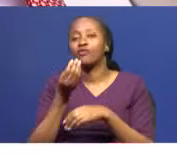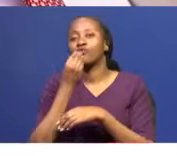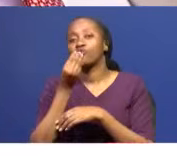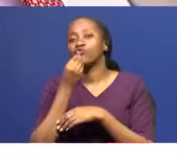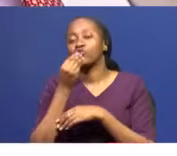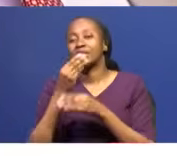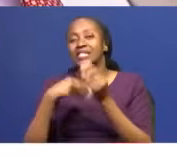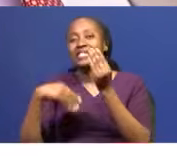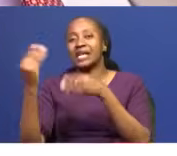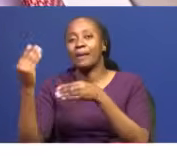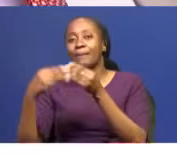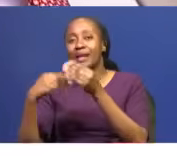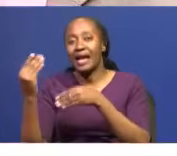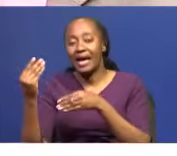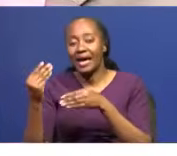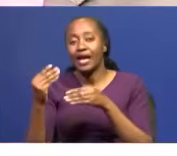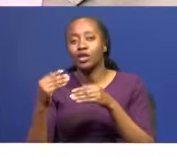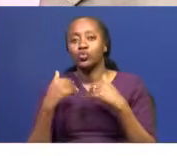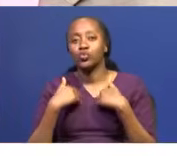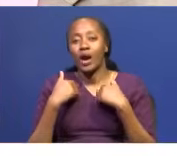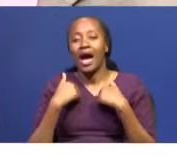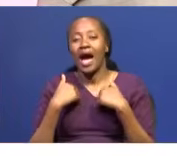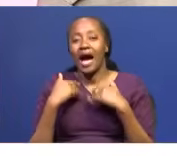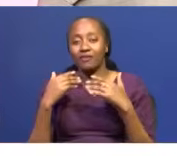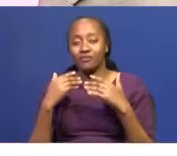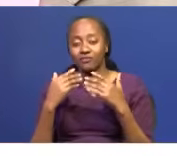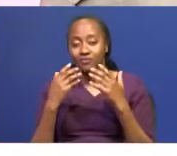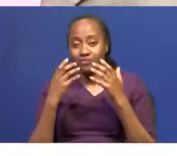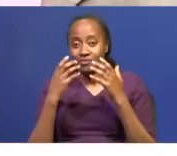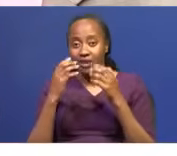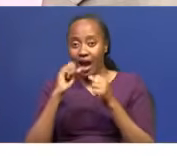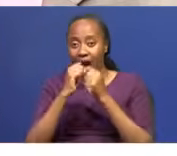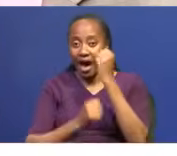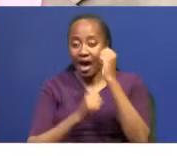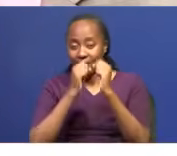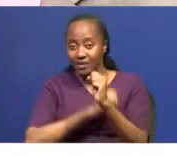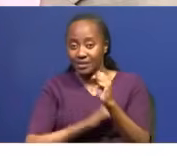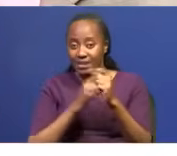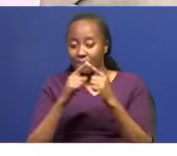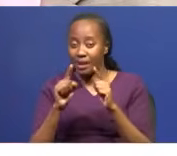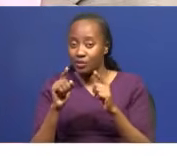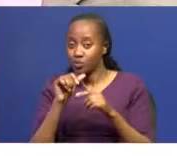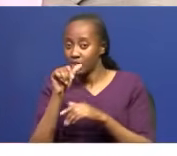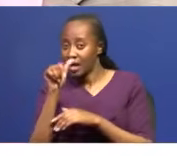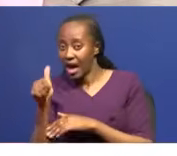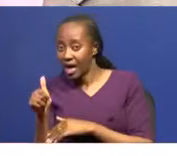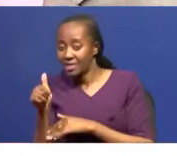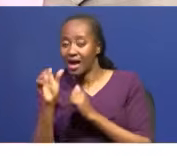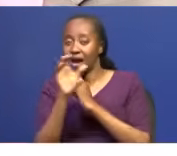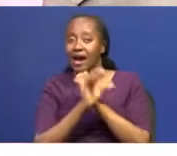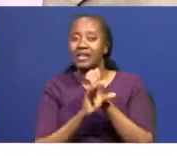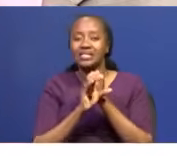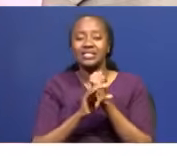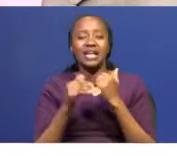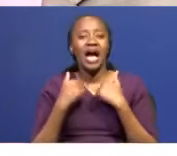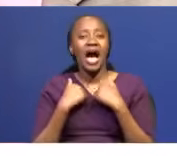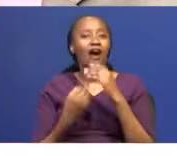counties expecting a bumper harvest. We have 23 ASAL counties which do not produce